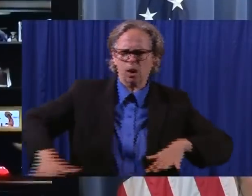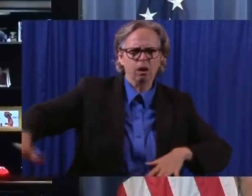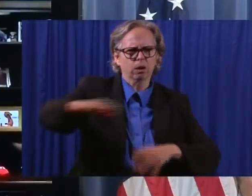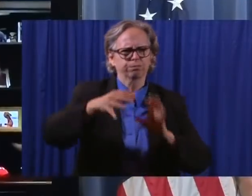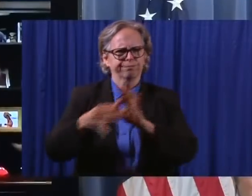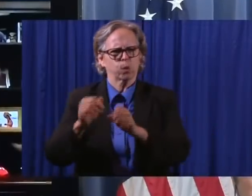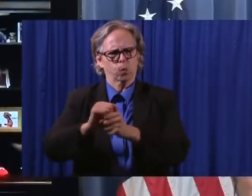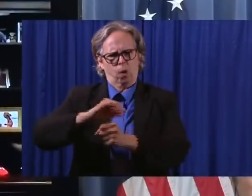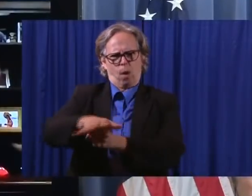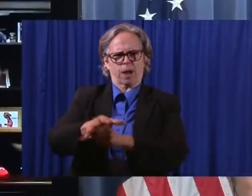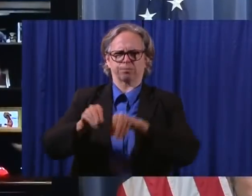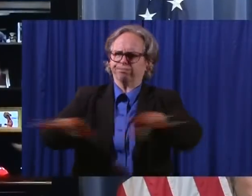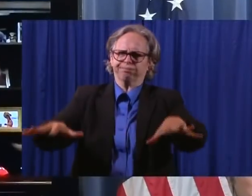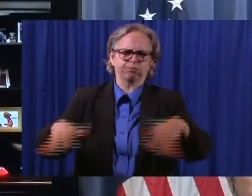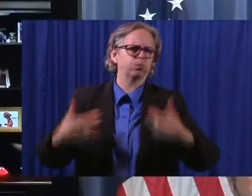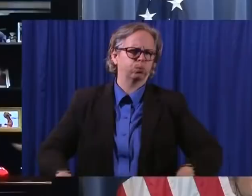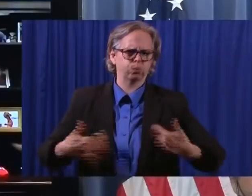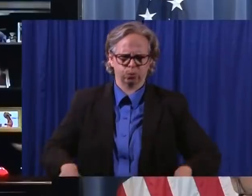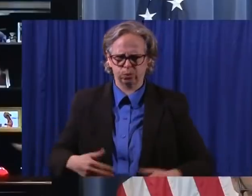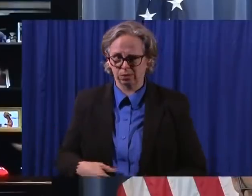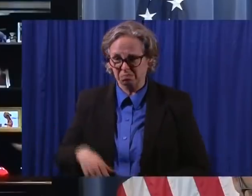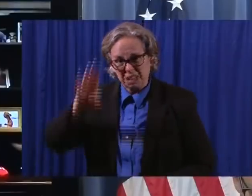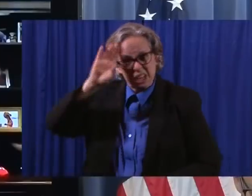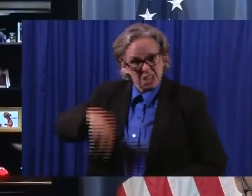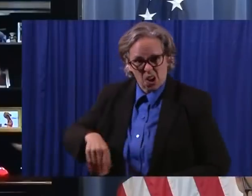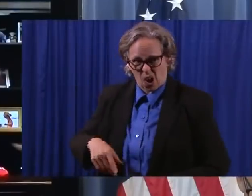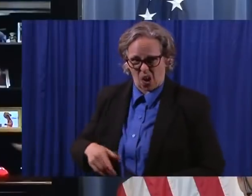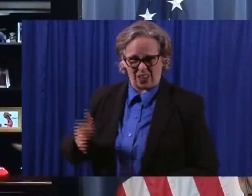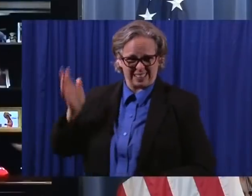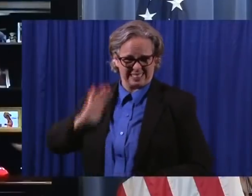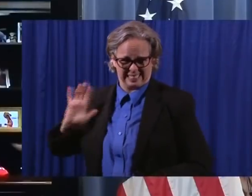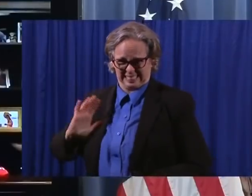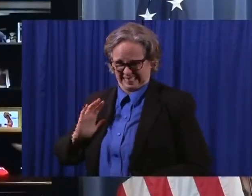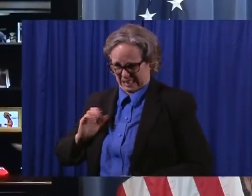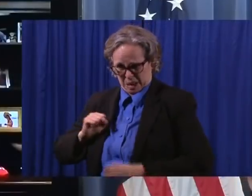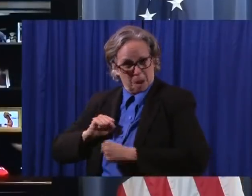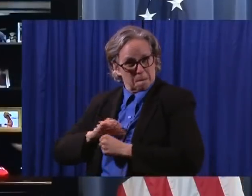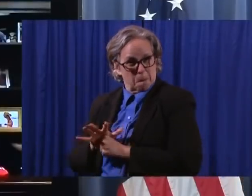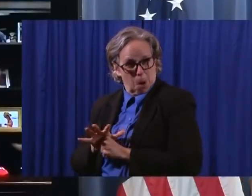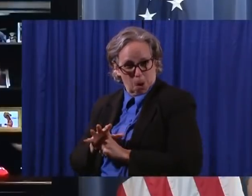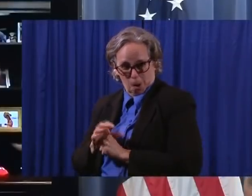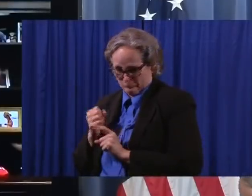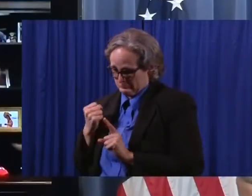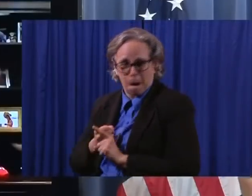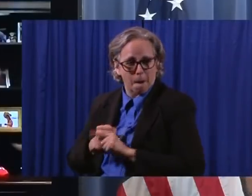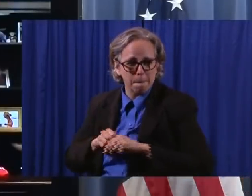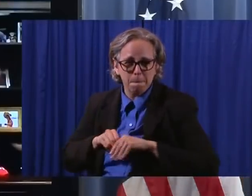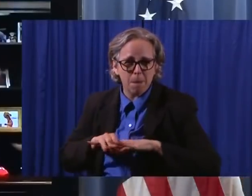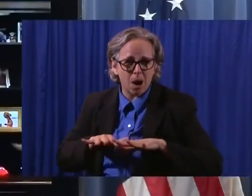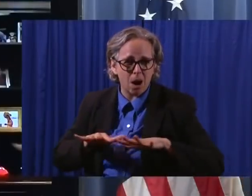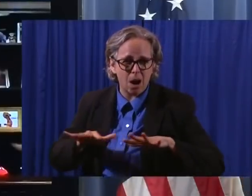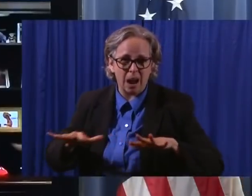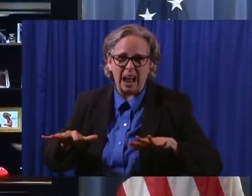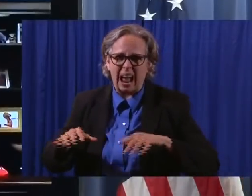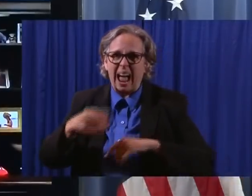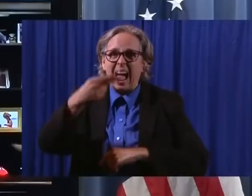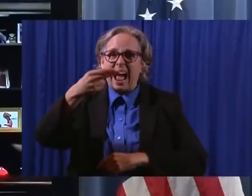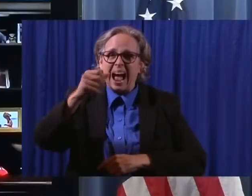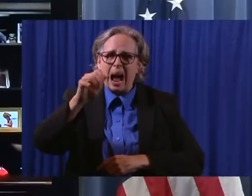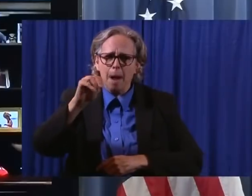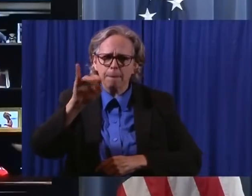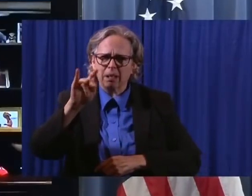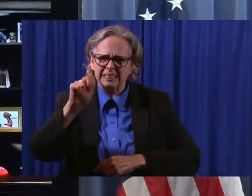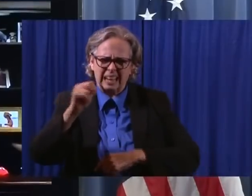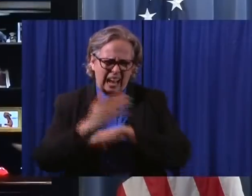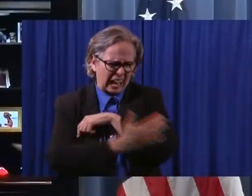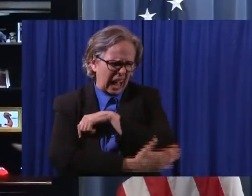initial introduction of this virus in our community, Hamilton County and the surrounding areas really have done an incredible job